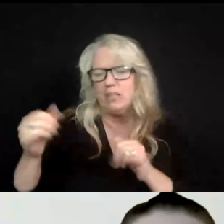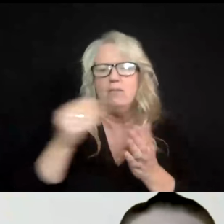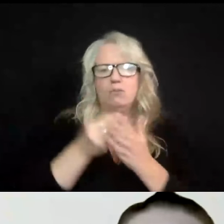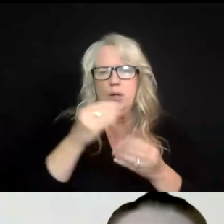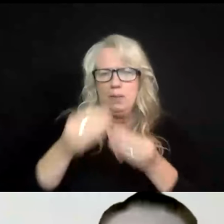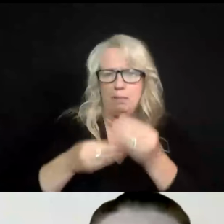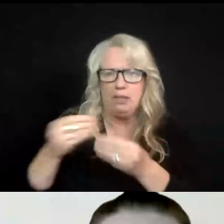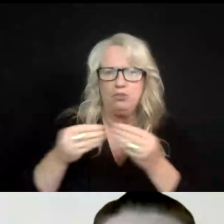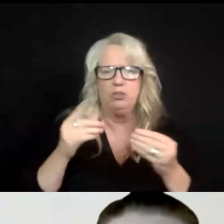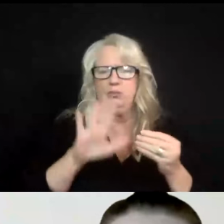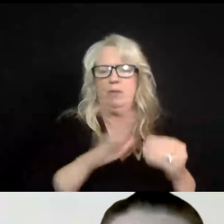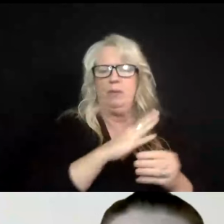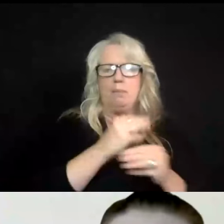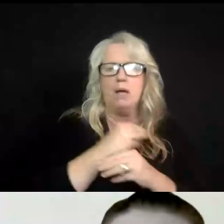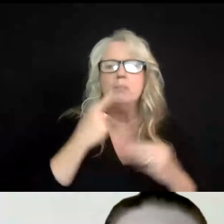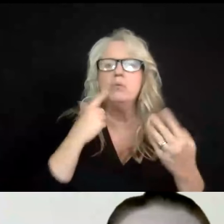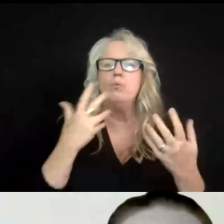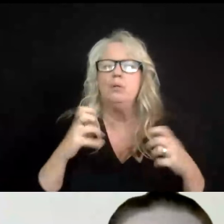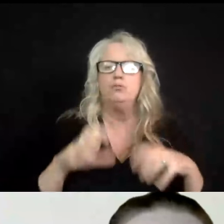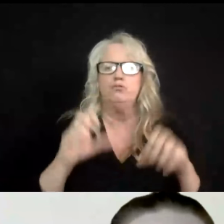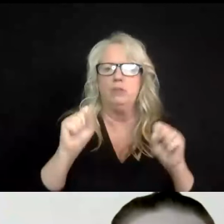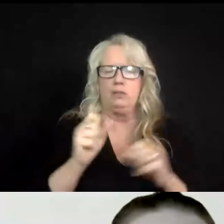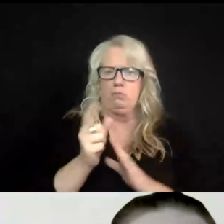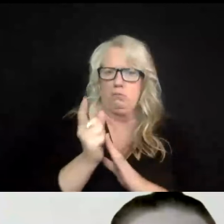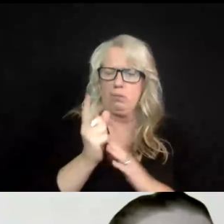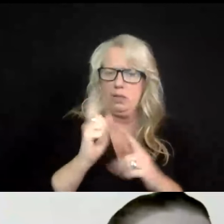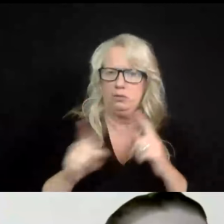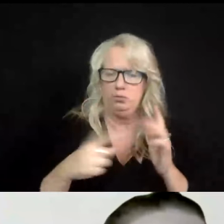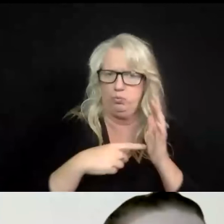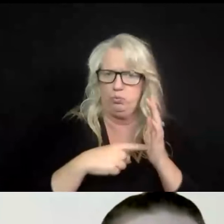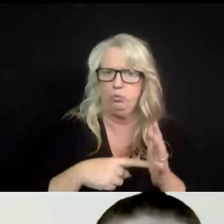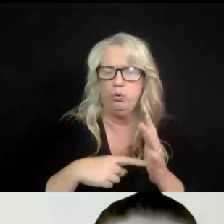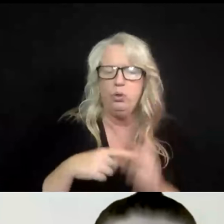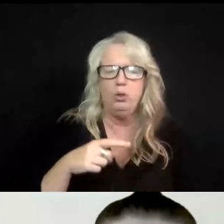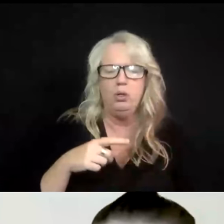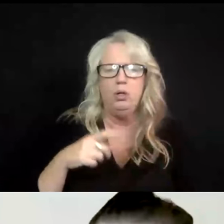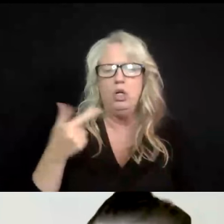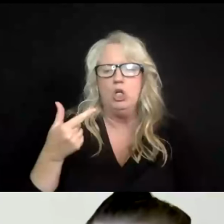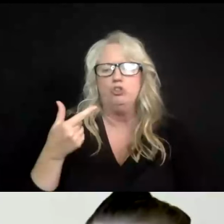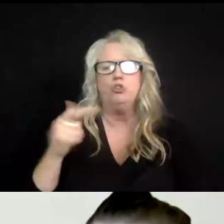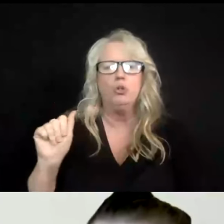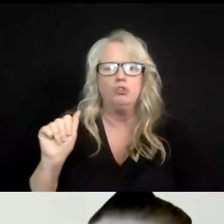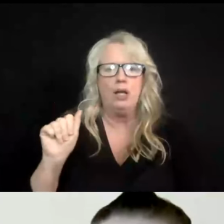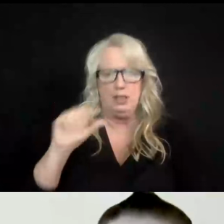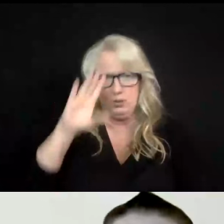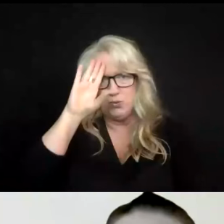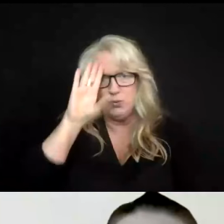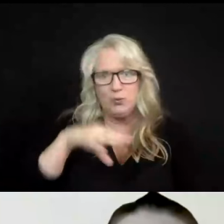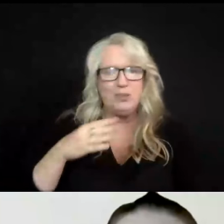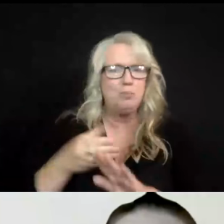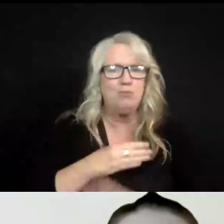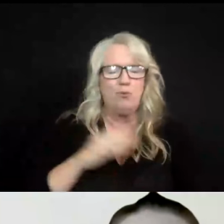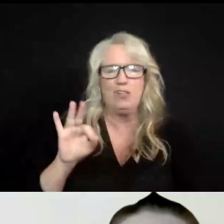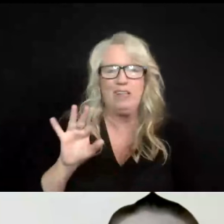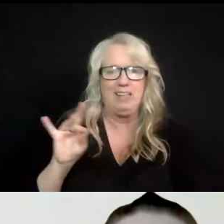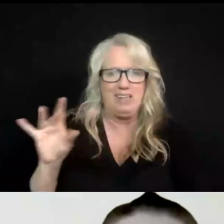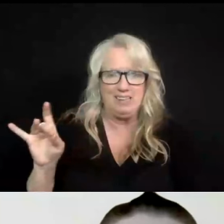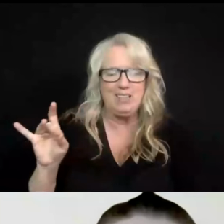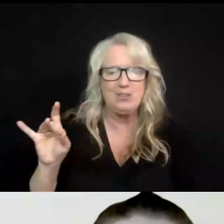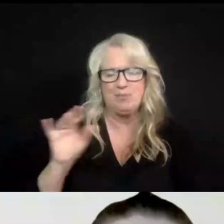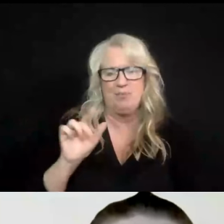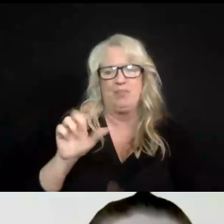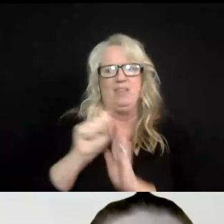of the map, but I did just want to take a moment to highlight Georgia, since we all know even before 988, that